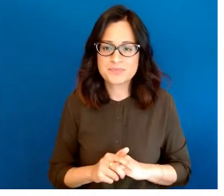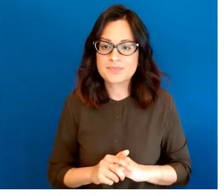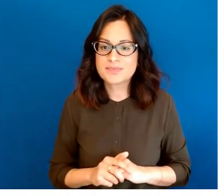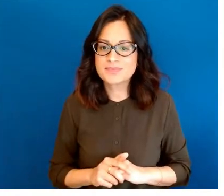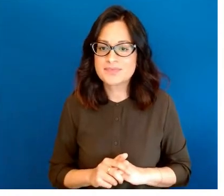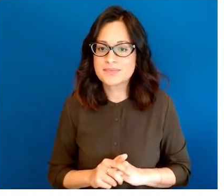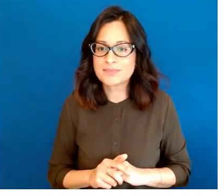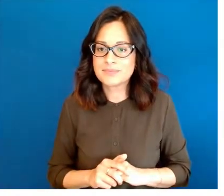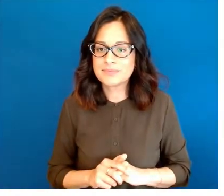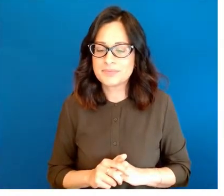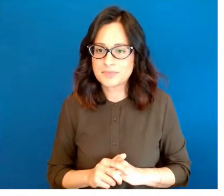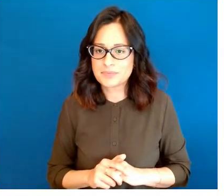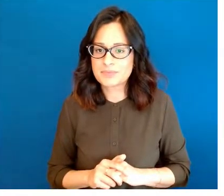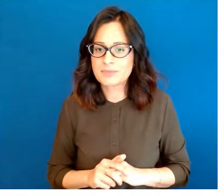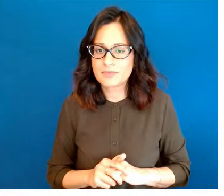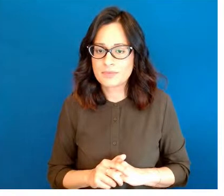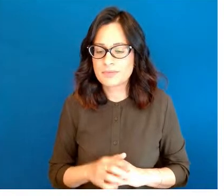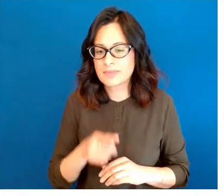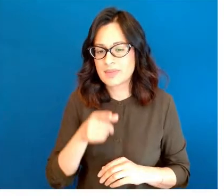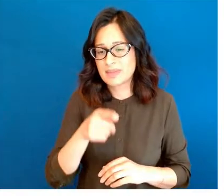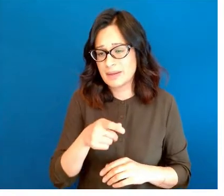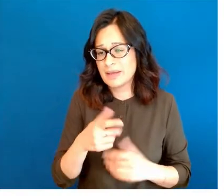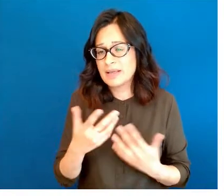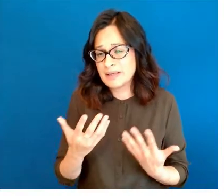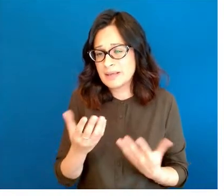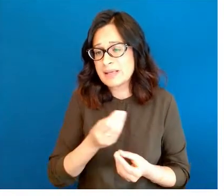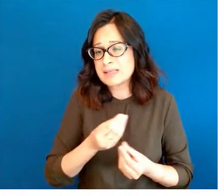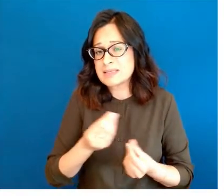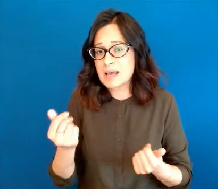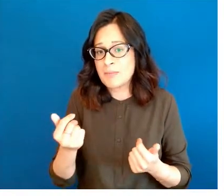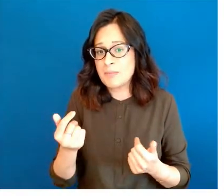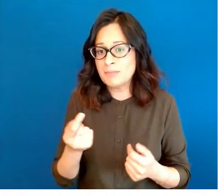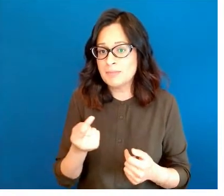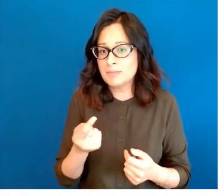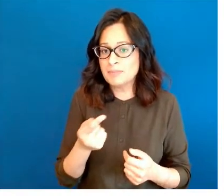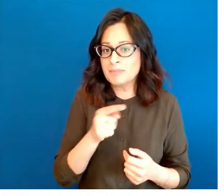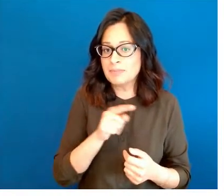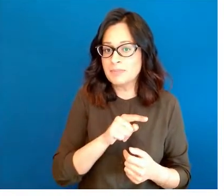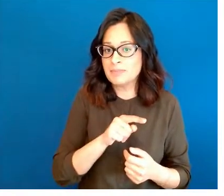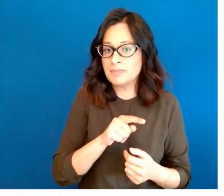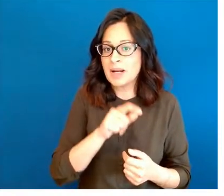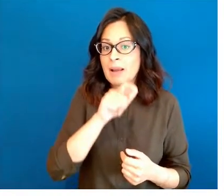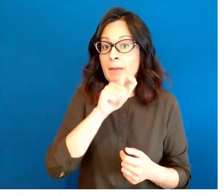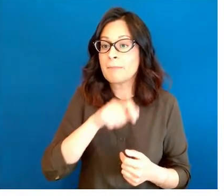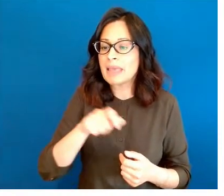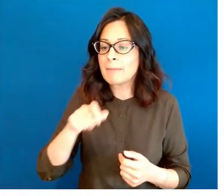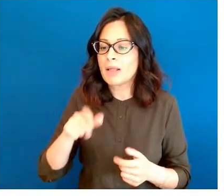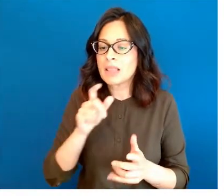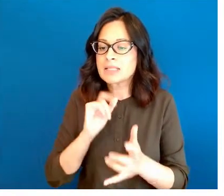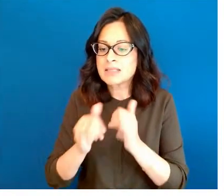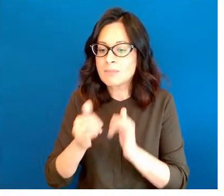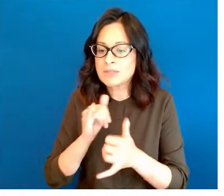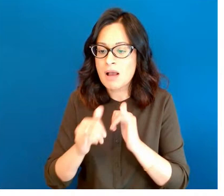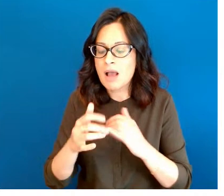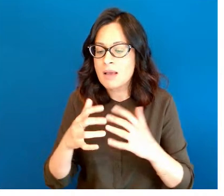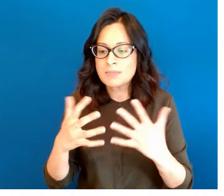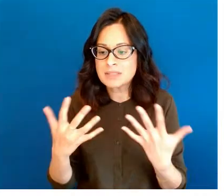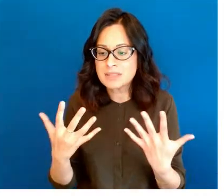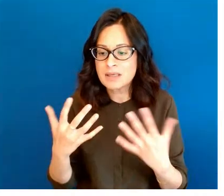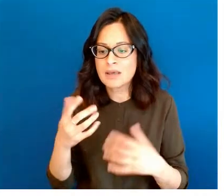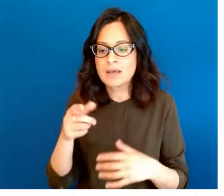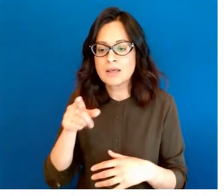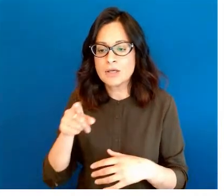People do tend to rub, back to the last slide, people do tend to rub their eyes when they are tired or